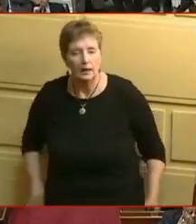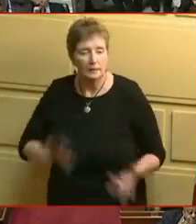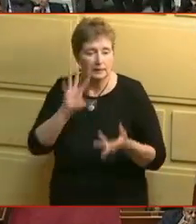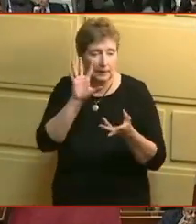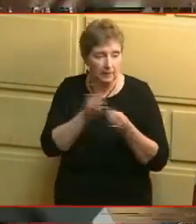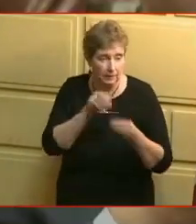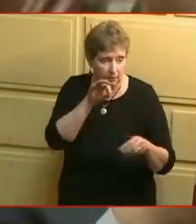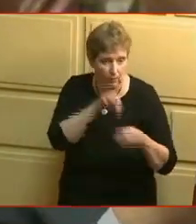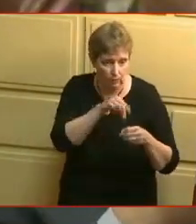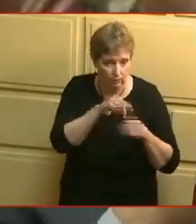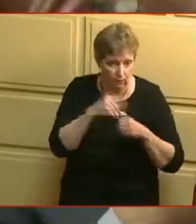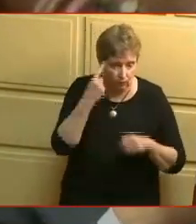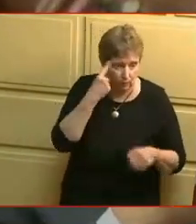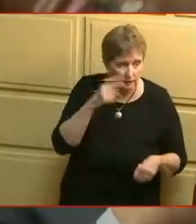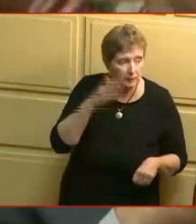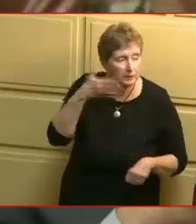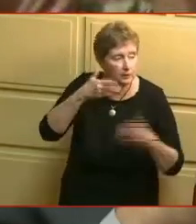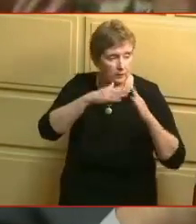Thank you.